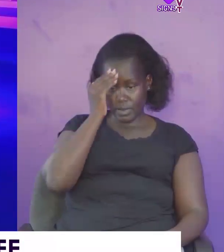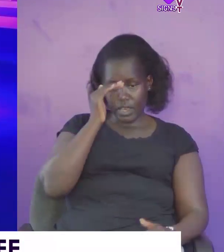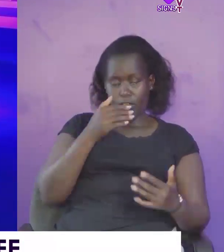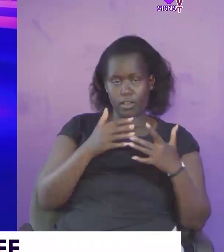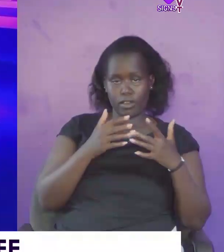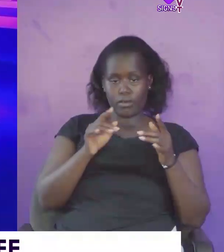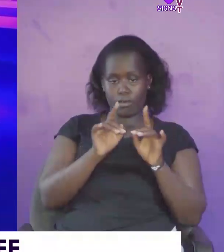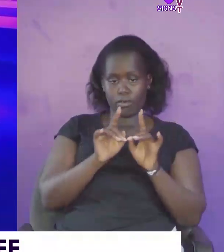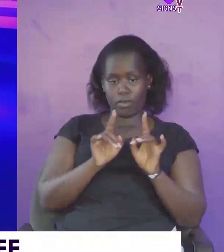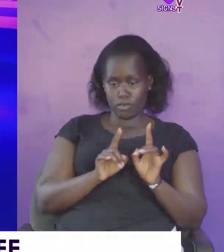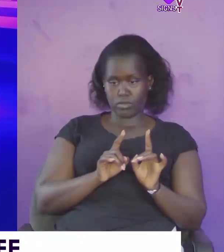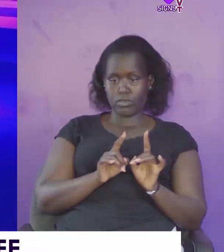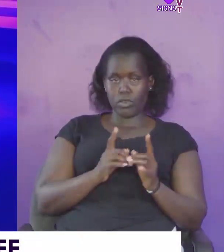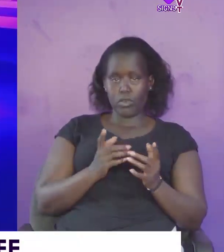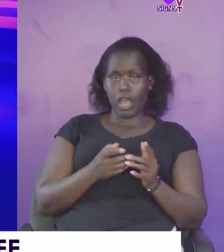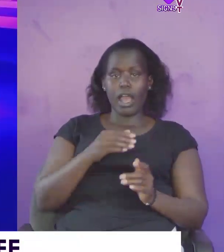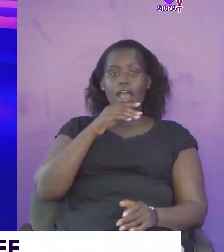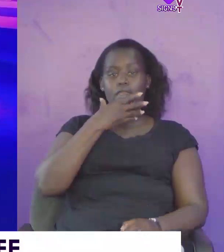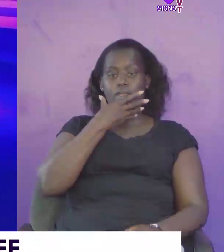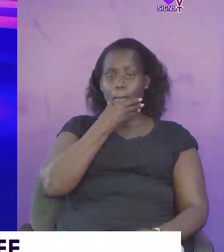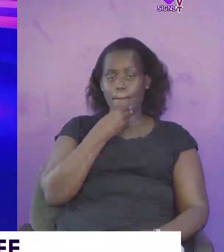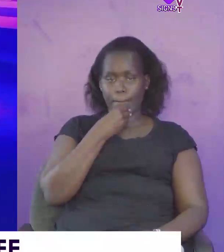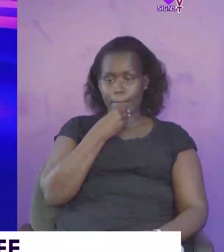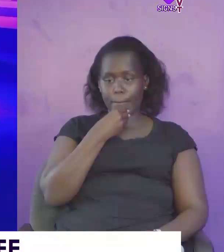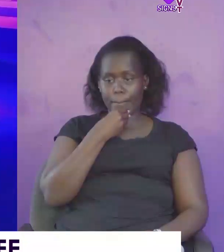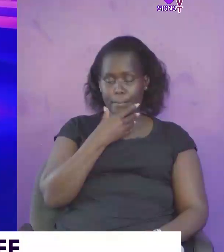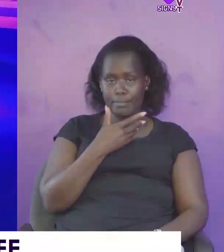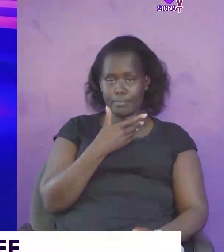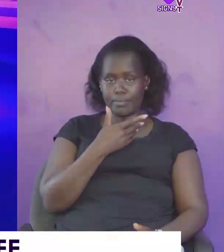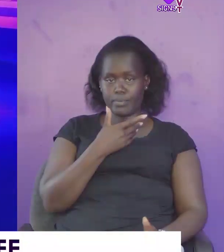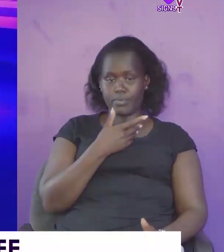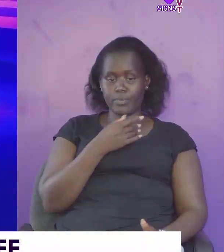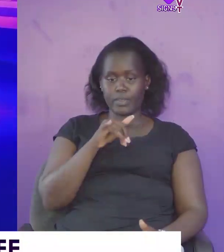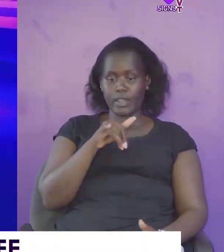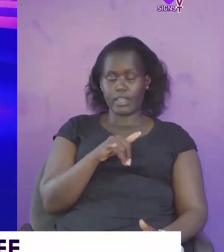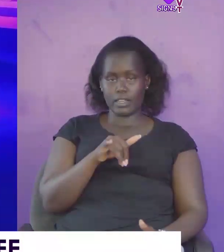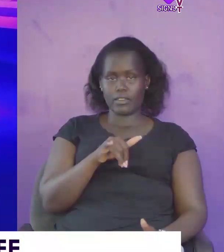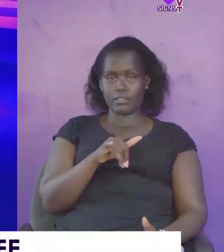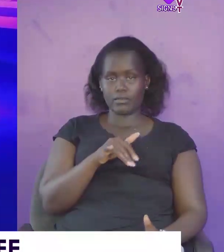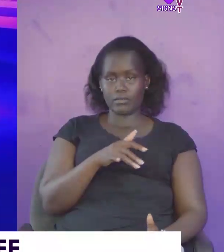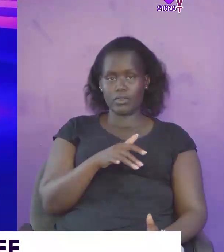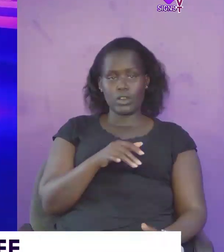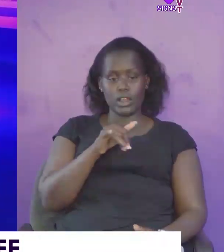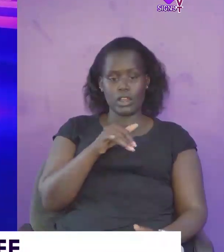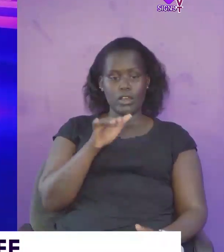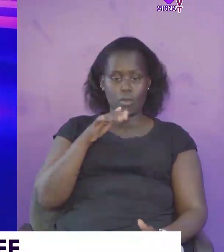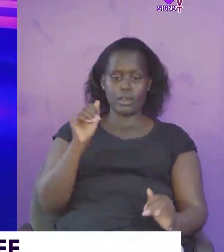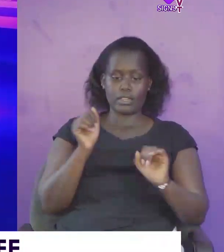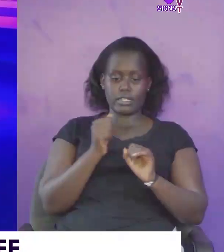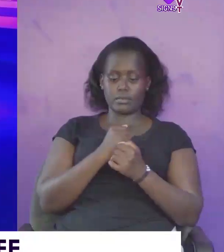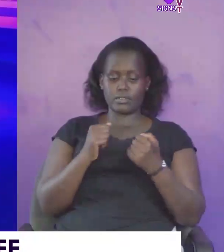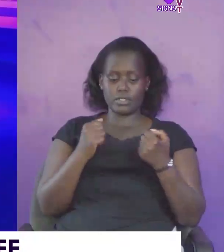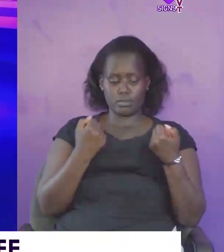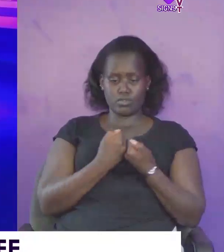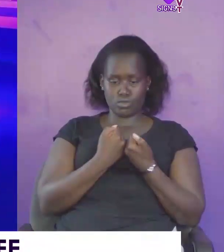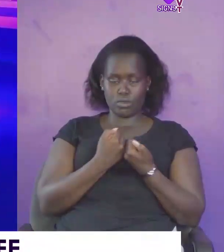consciousness, especially within the male species, Yeah. that the liberation of women cannot happen. The